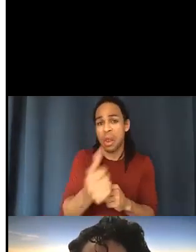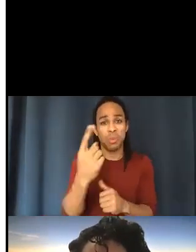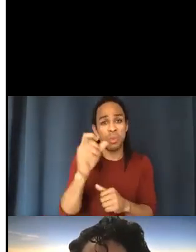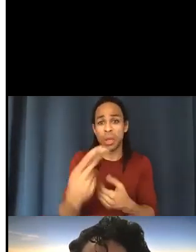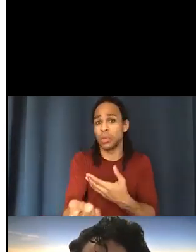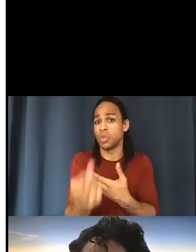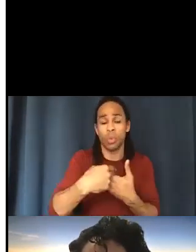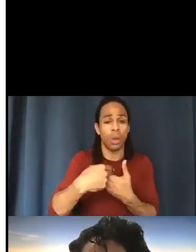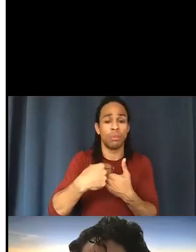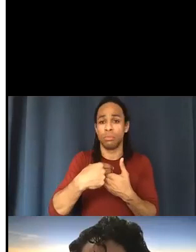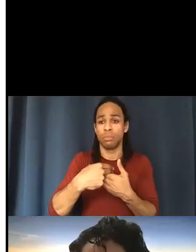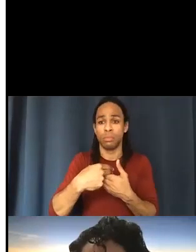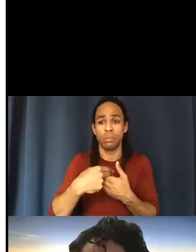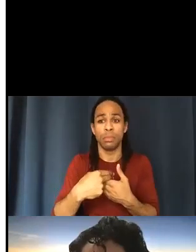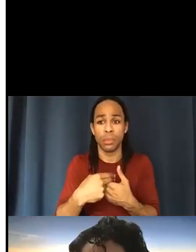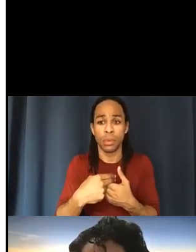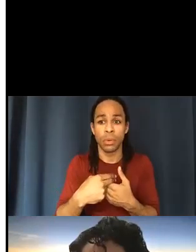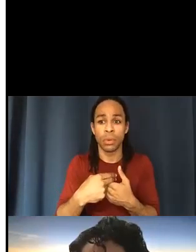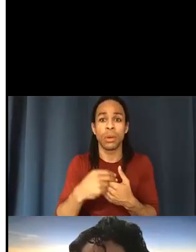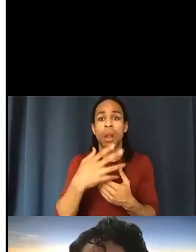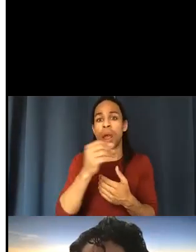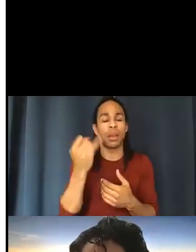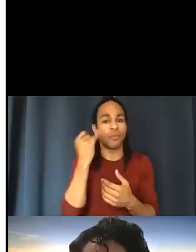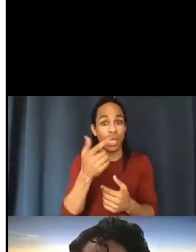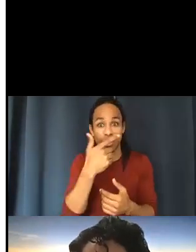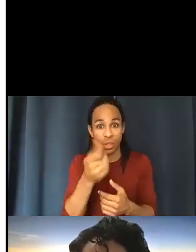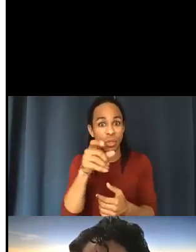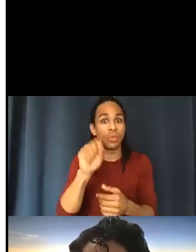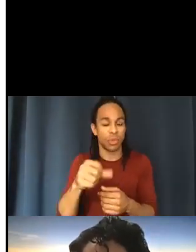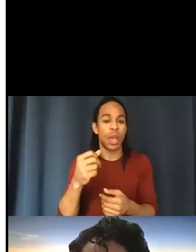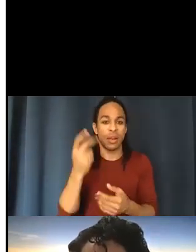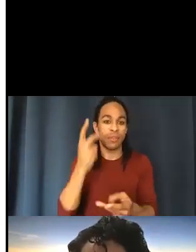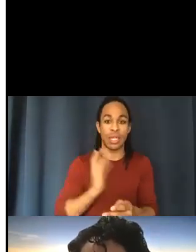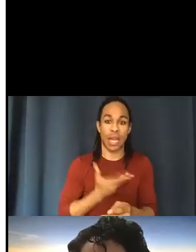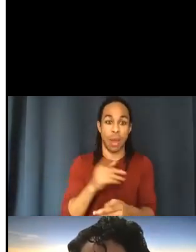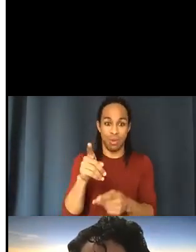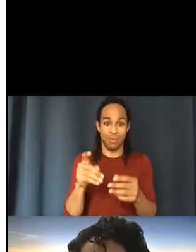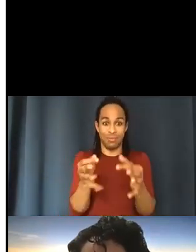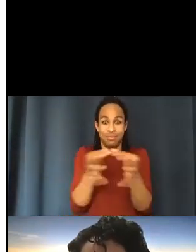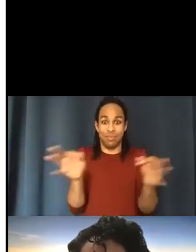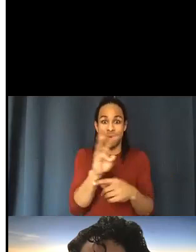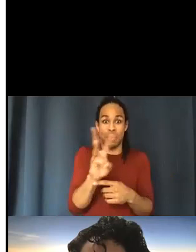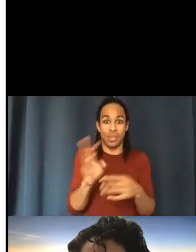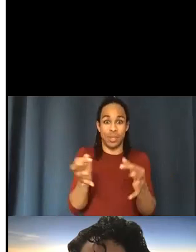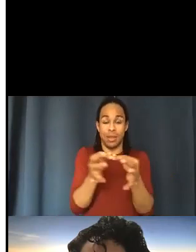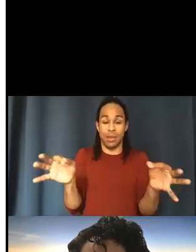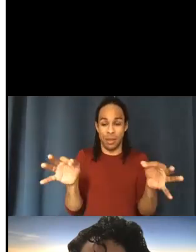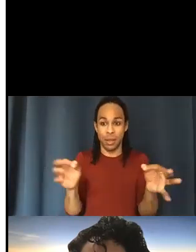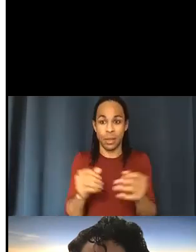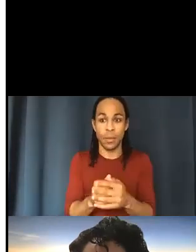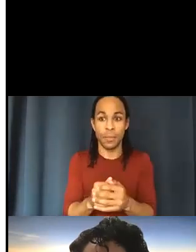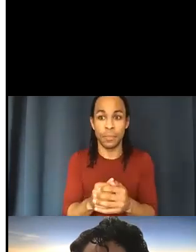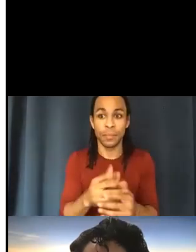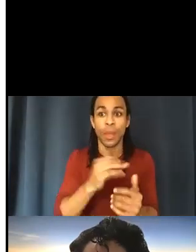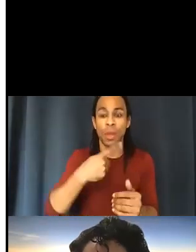on listed on the page. So we hope through this, we hope to uncover the historical connections between racism and capitalism,